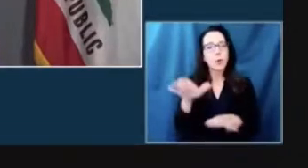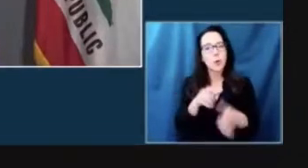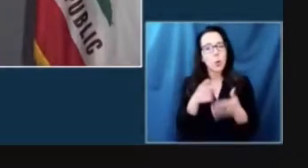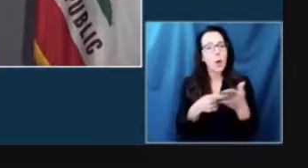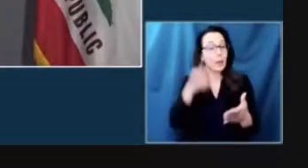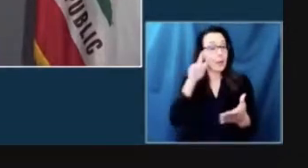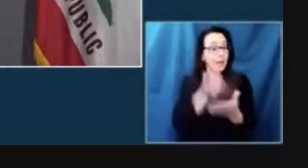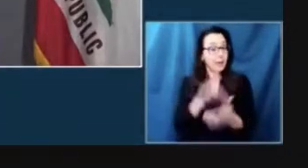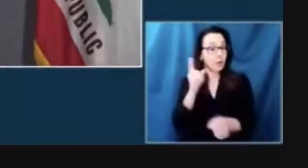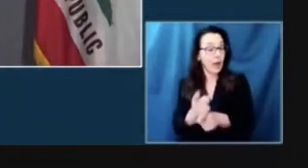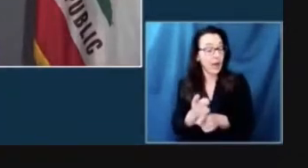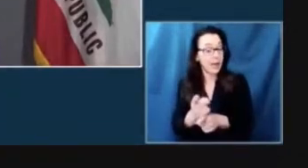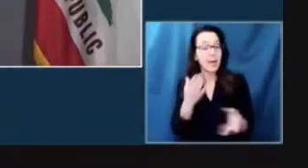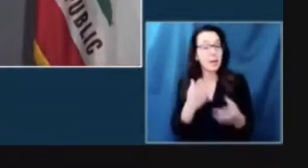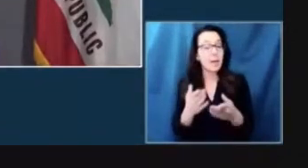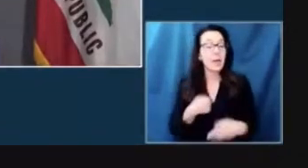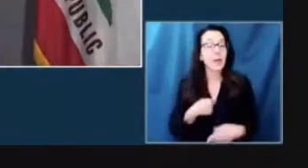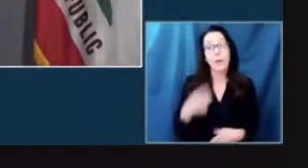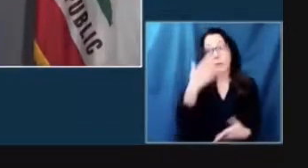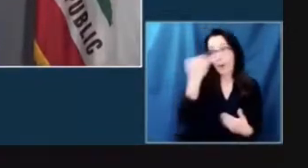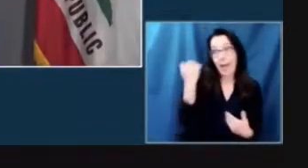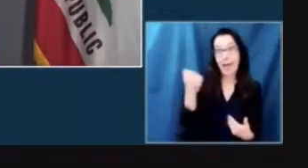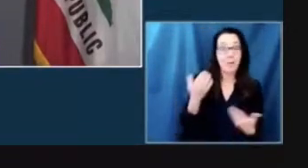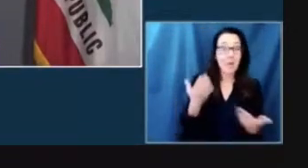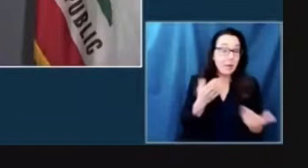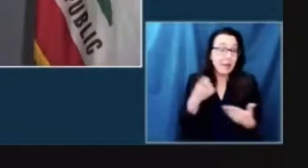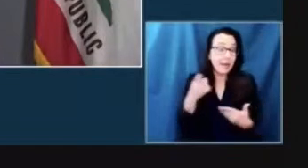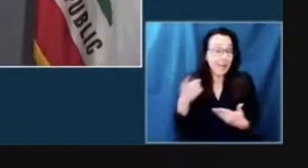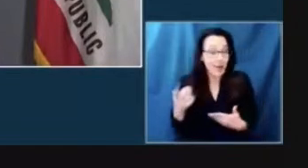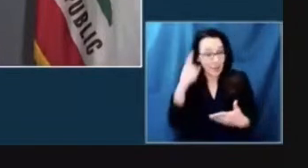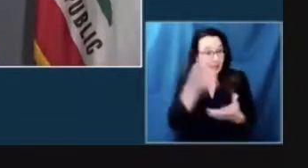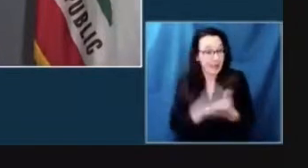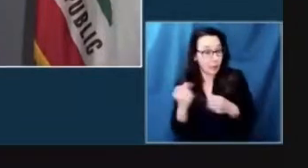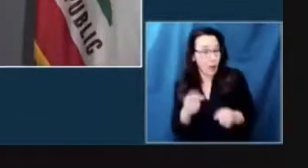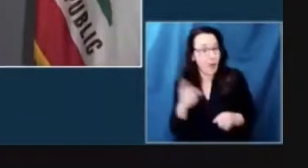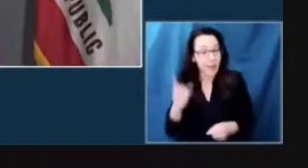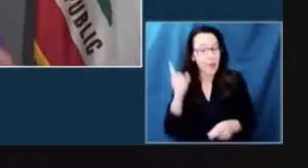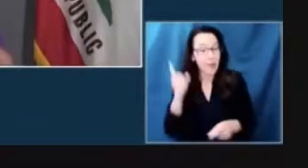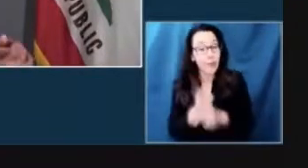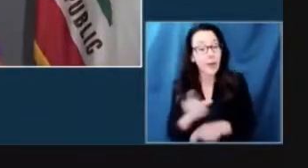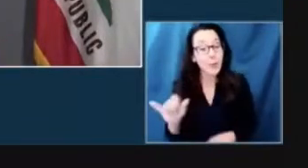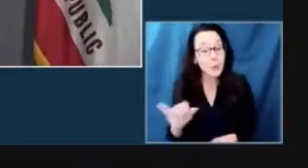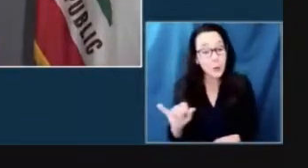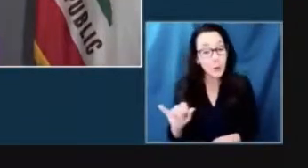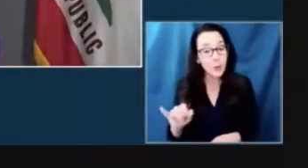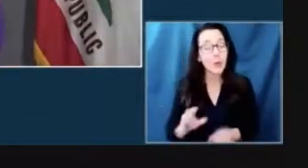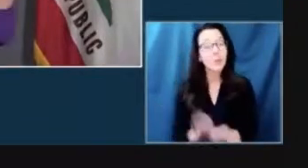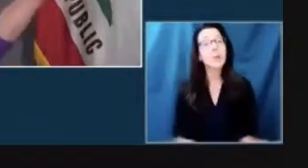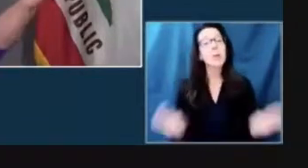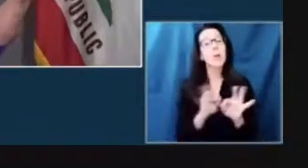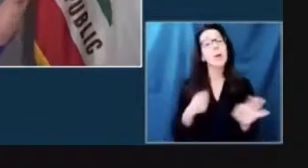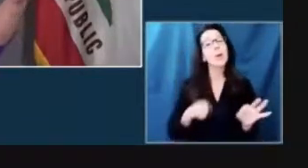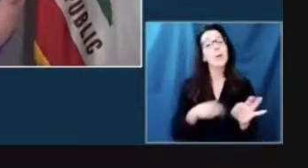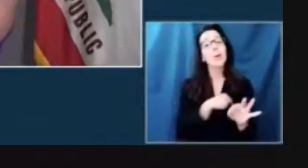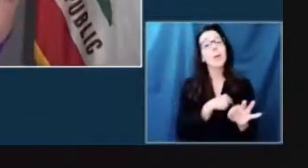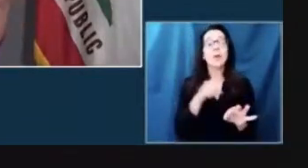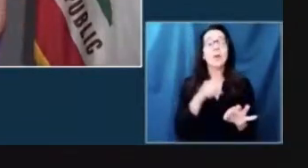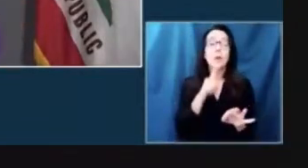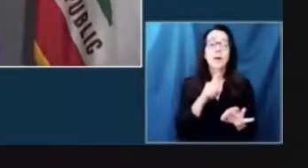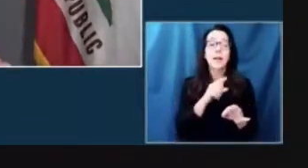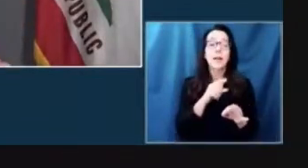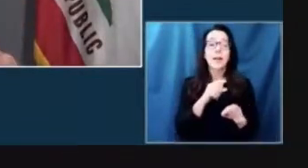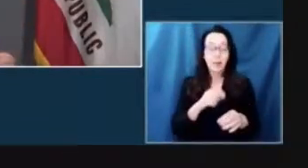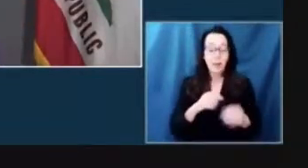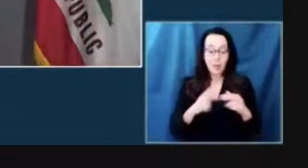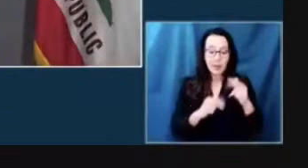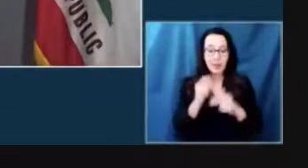they believe just as strongly that they are right. Ultimately, it is critical that we build this party up and out rather than